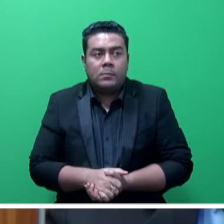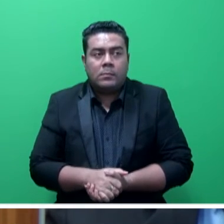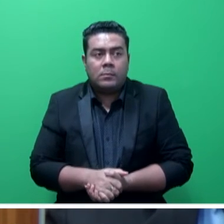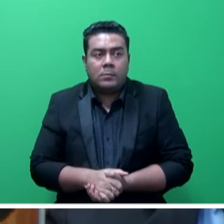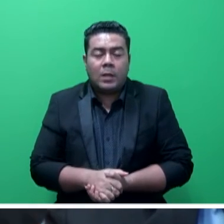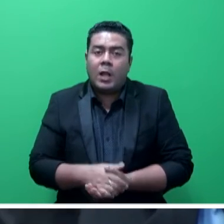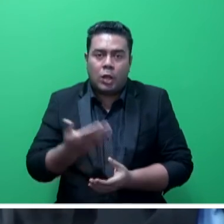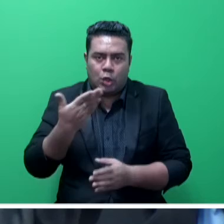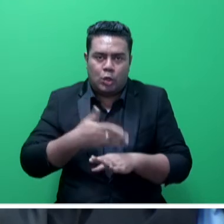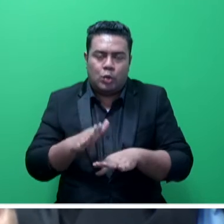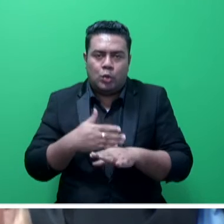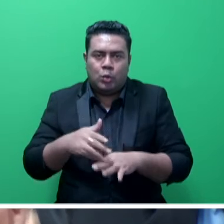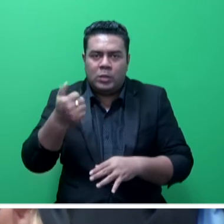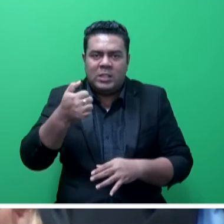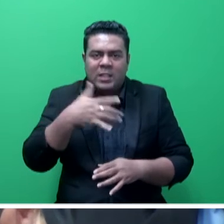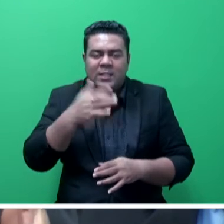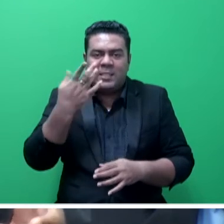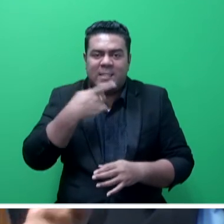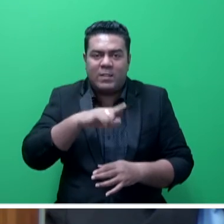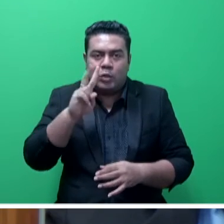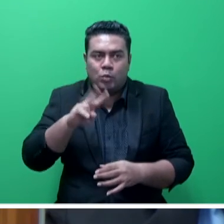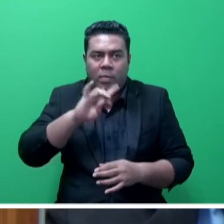using their new state-of-the-art 672,000